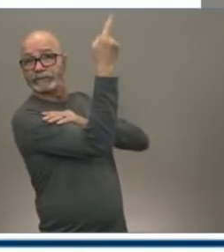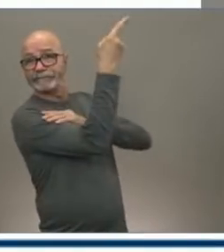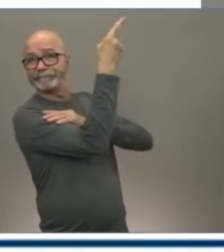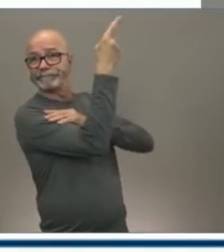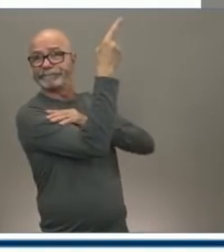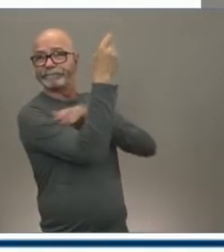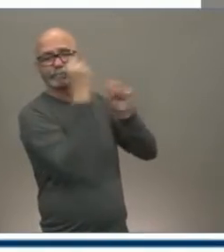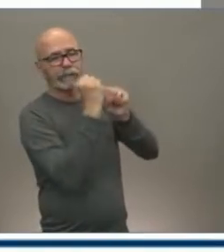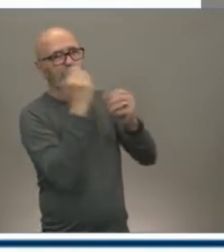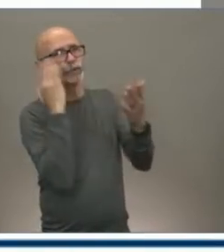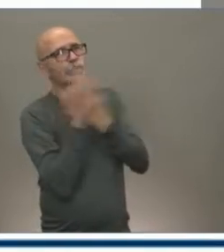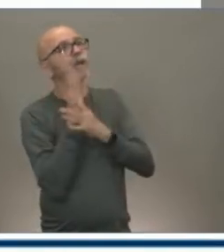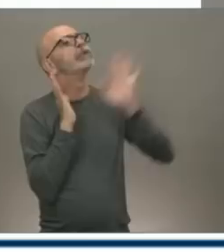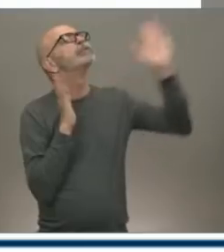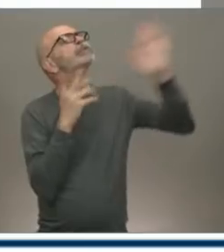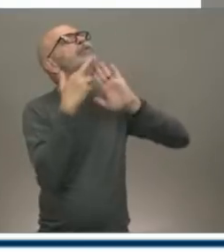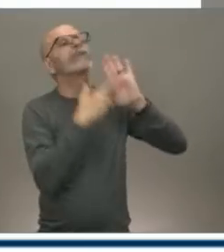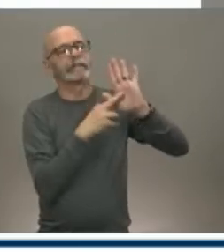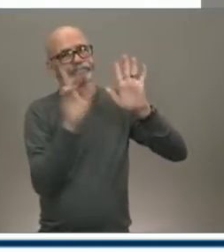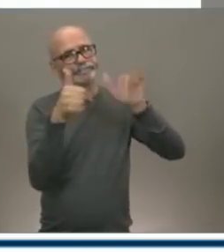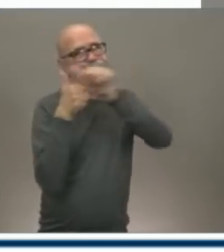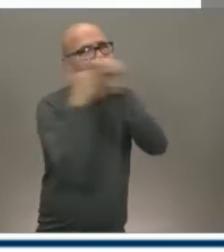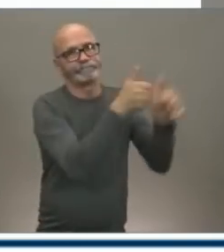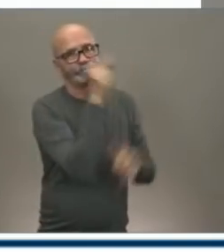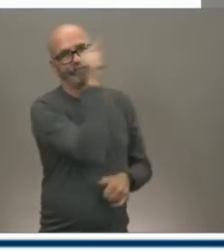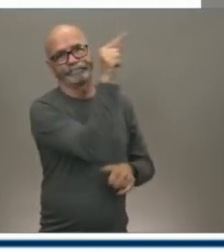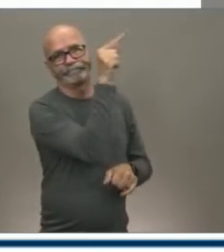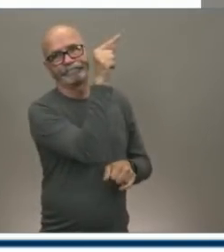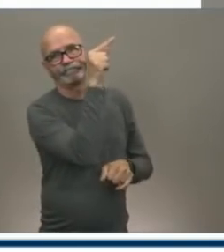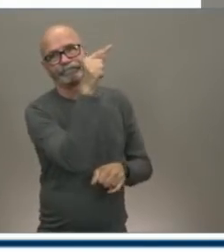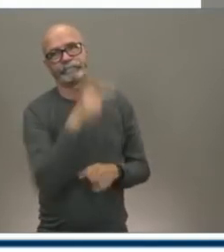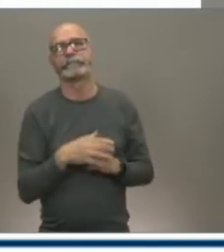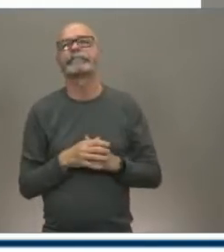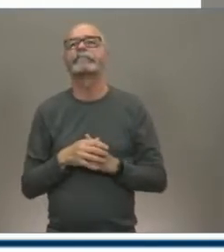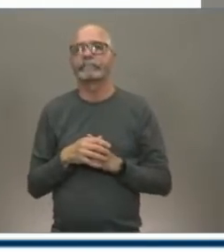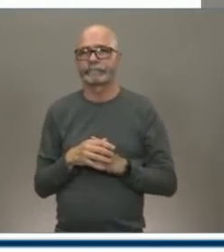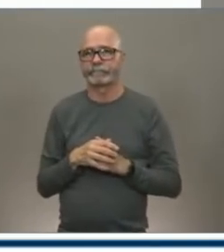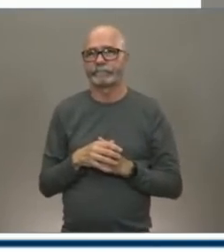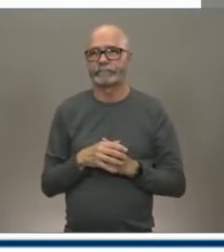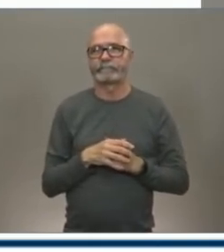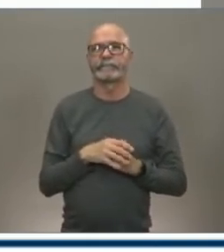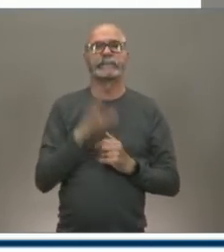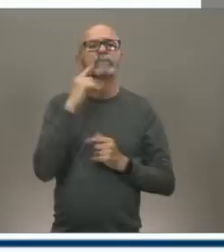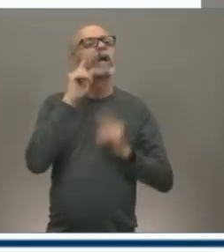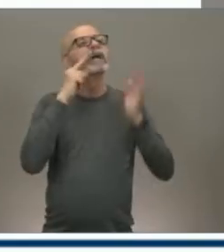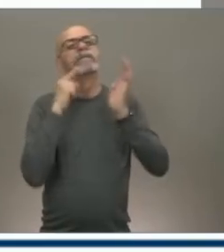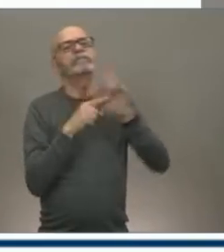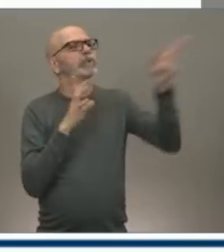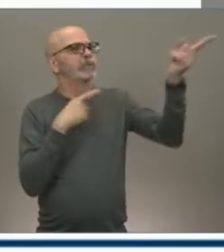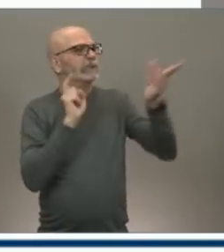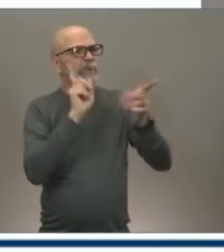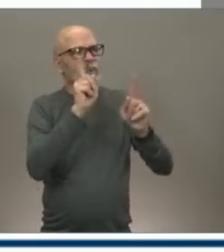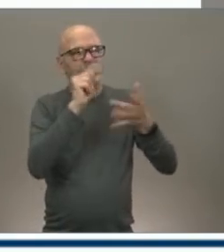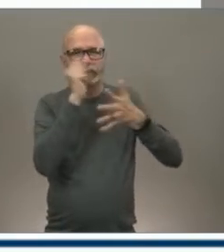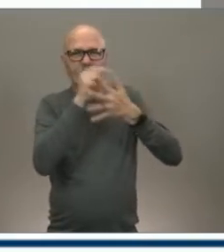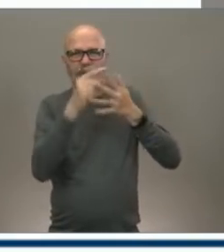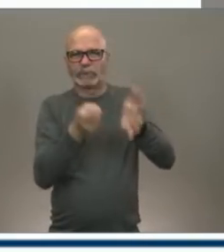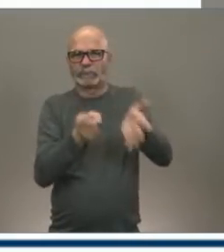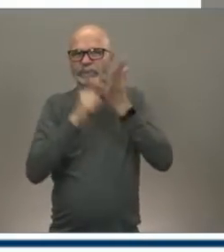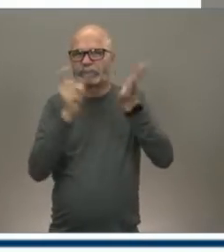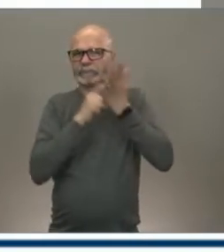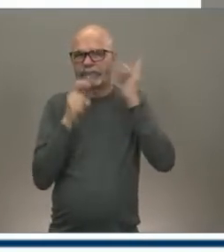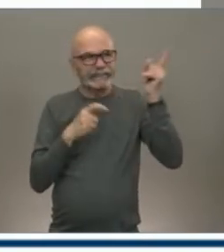of their household. We have all the protocols for what's required of whether it's essential or non-essential